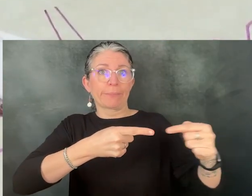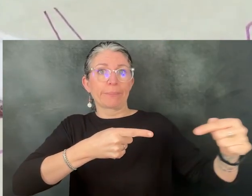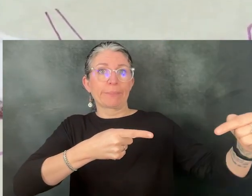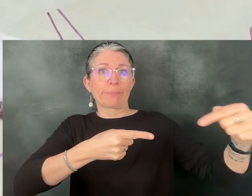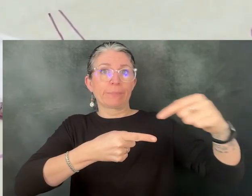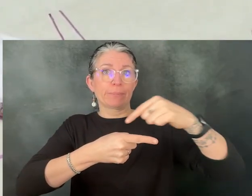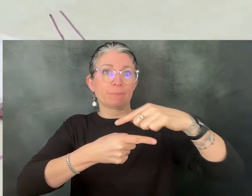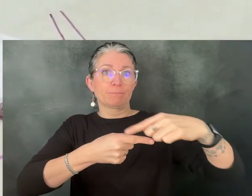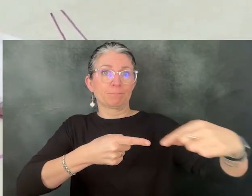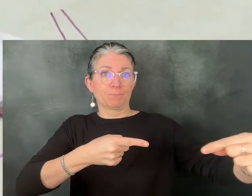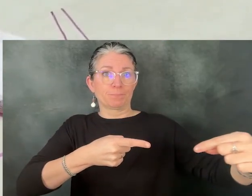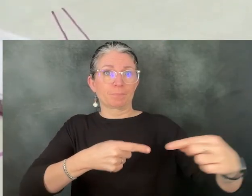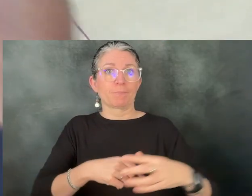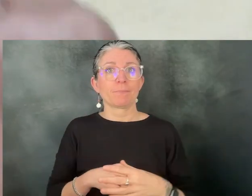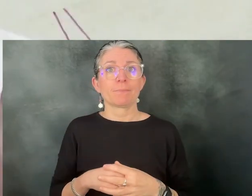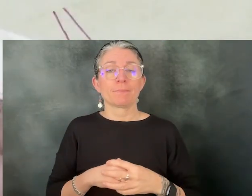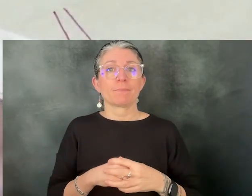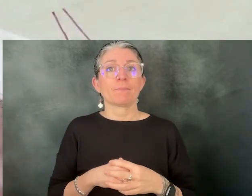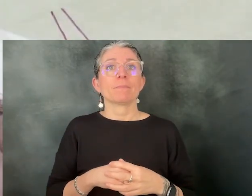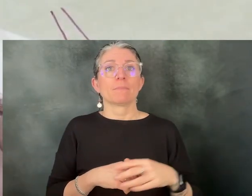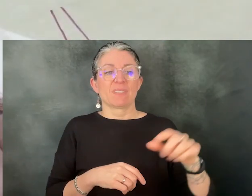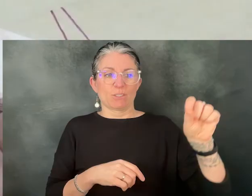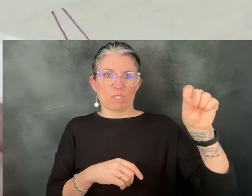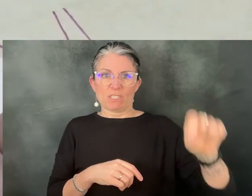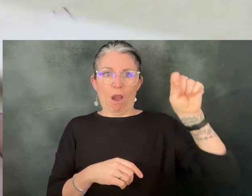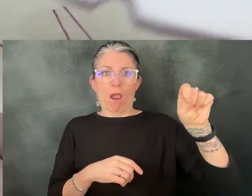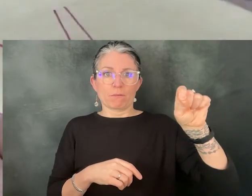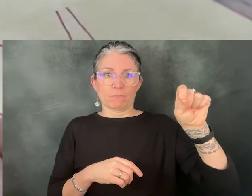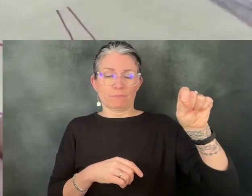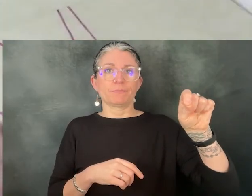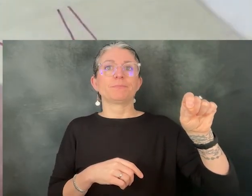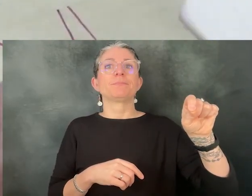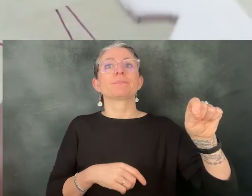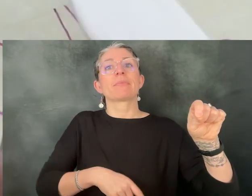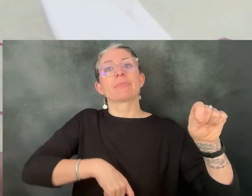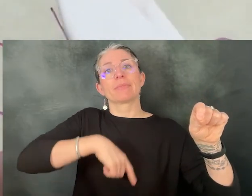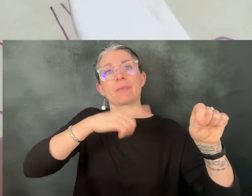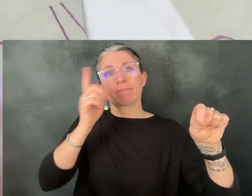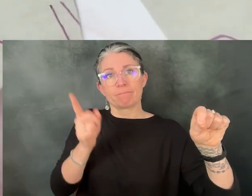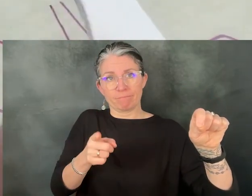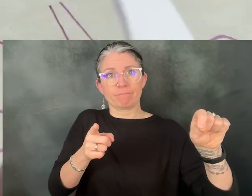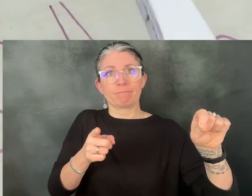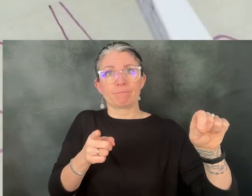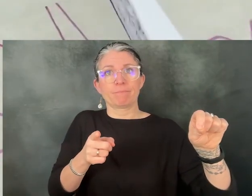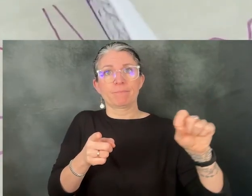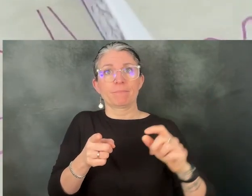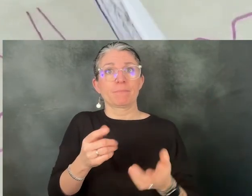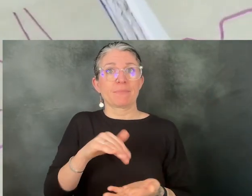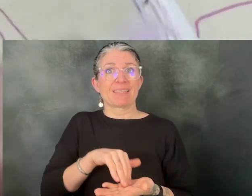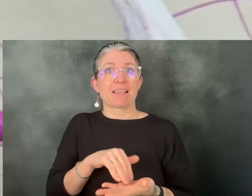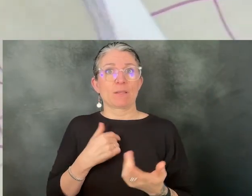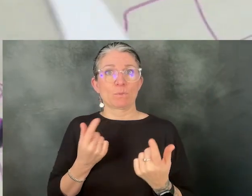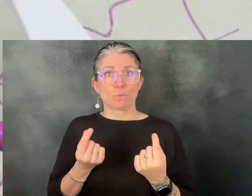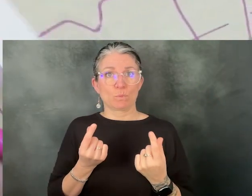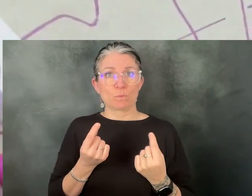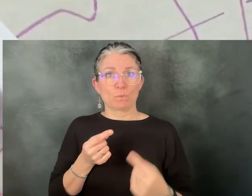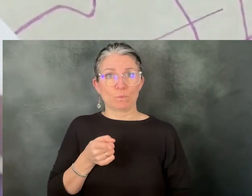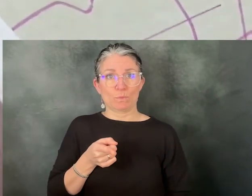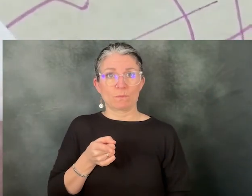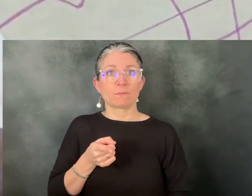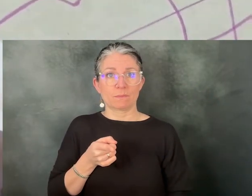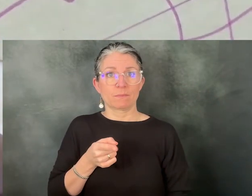I'm going to make a dot. Now I'm moving on to point B. And again,